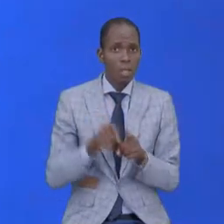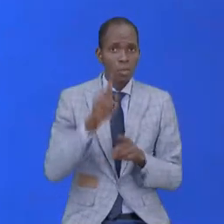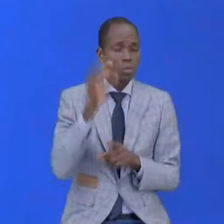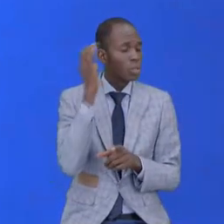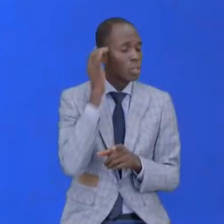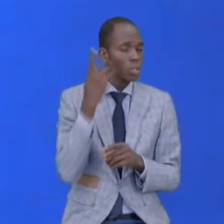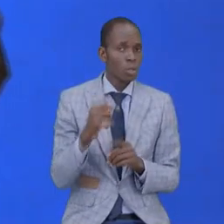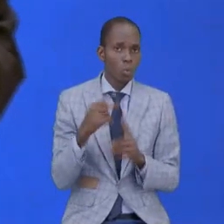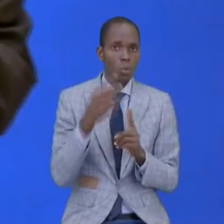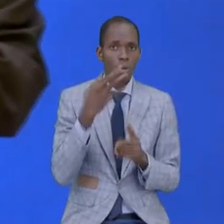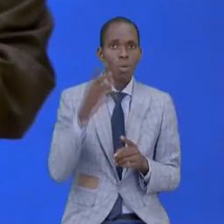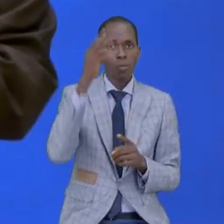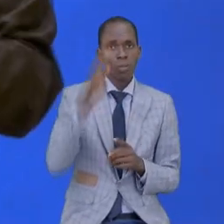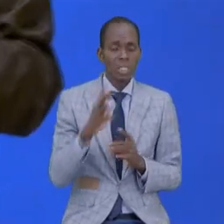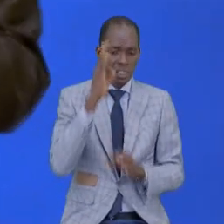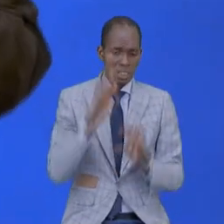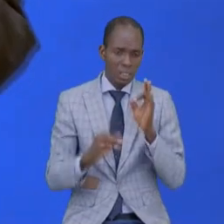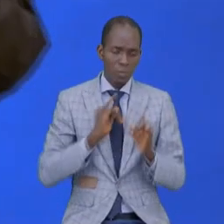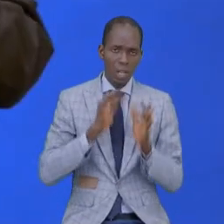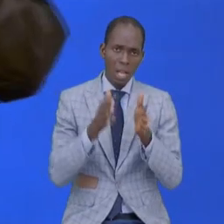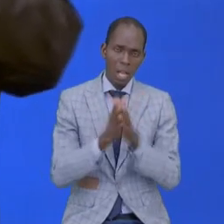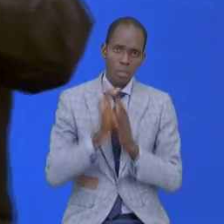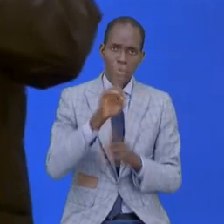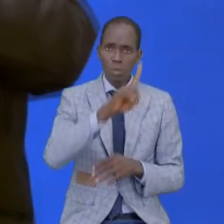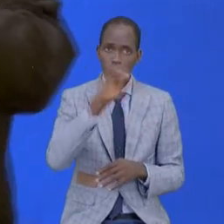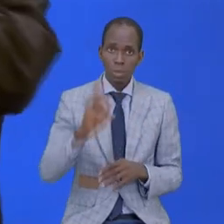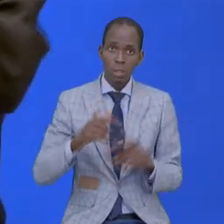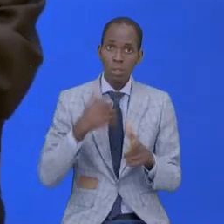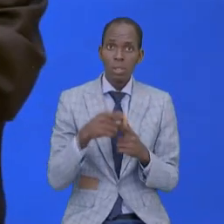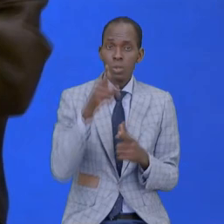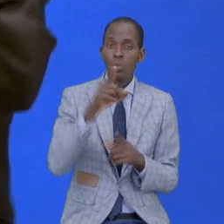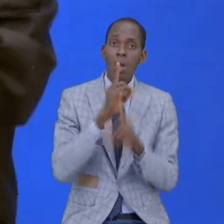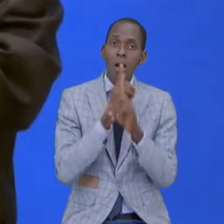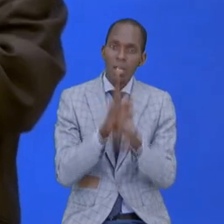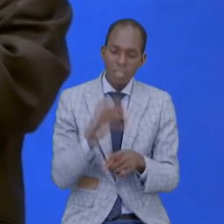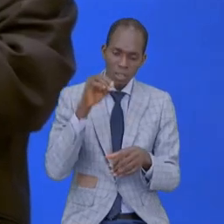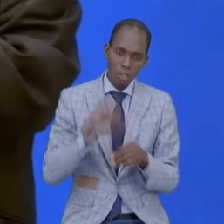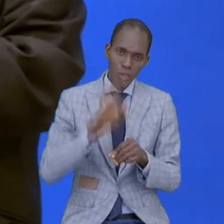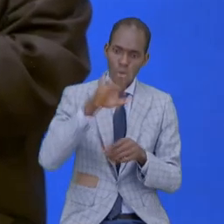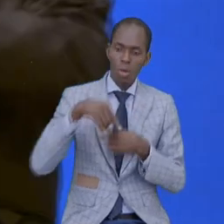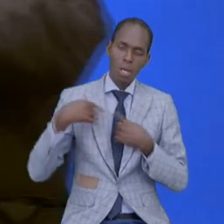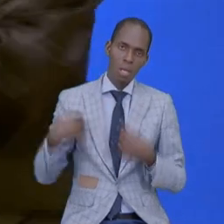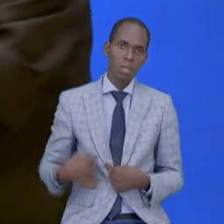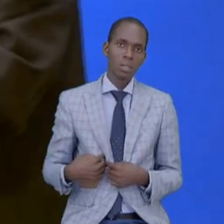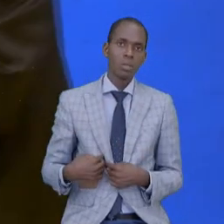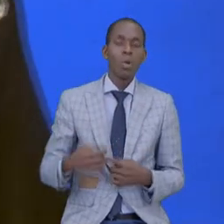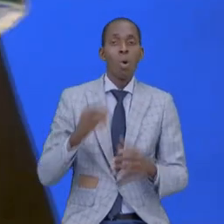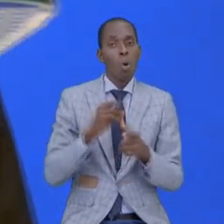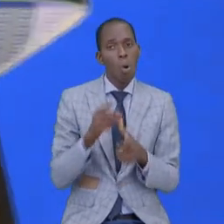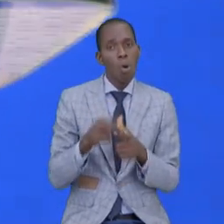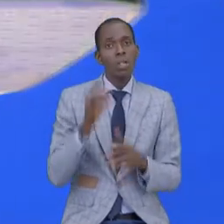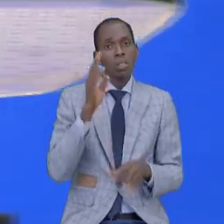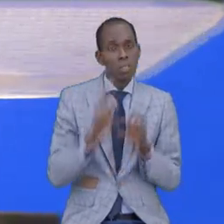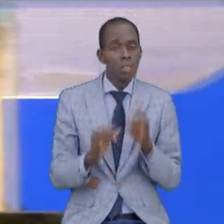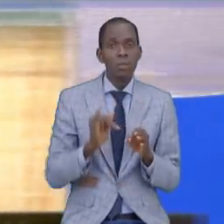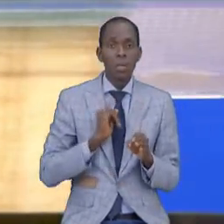God, if I ask you a question there, you answer in your heart. Or if I don't ask the